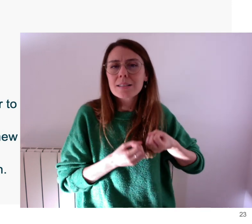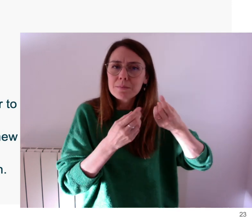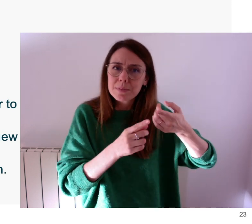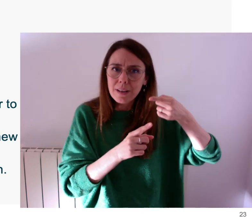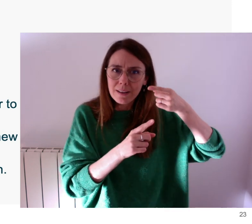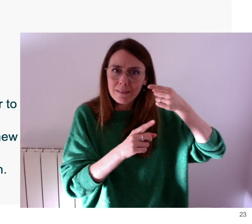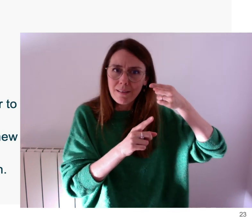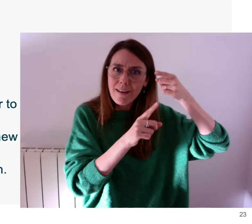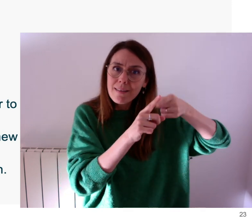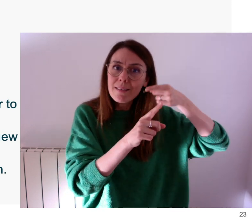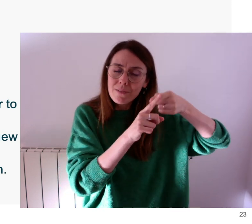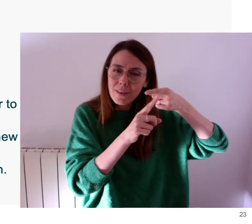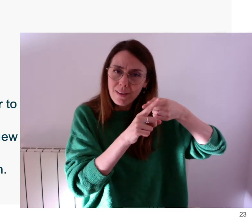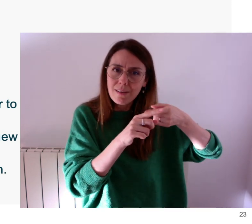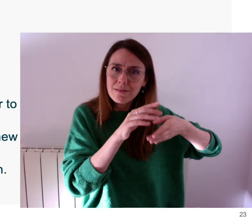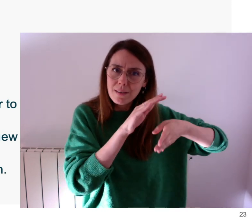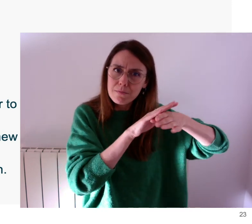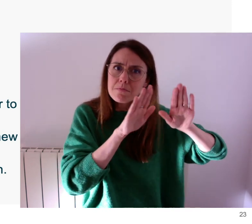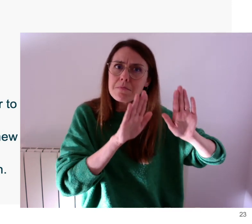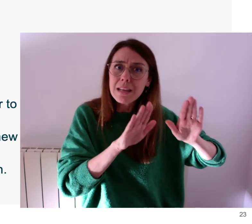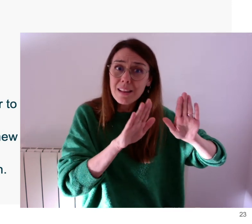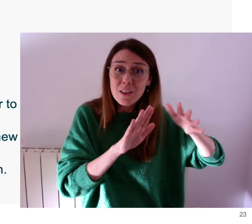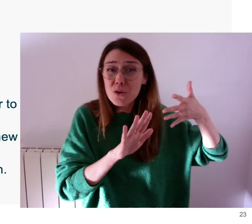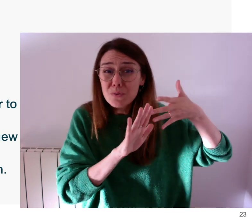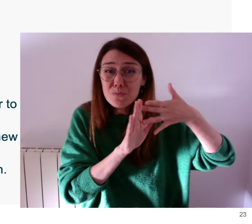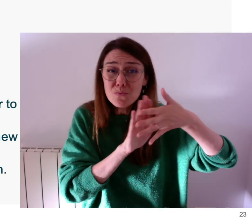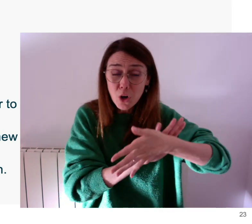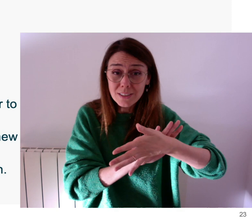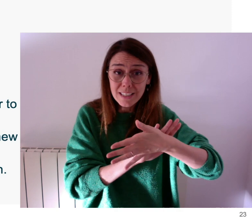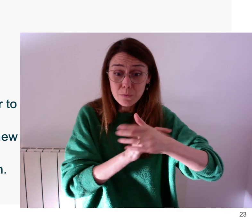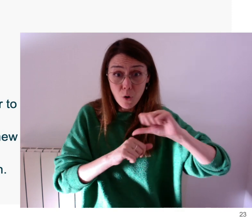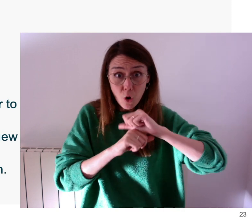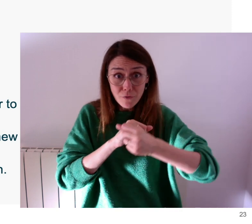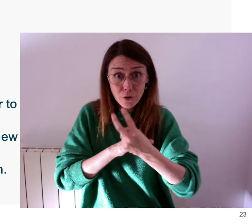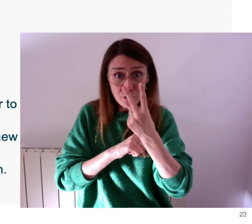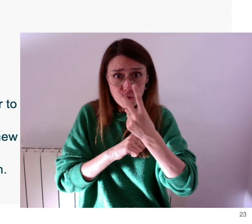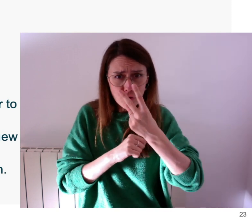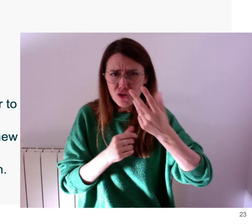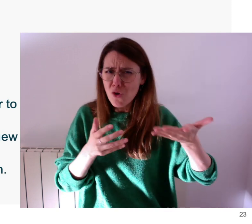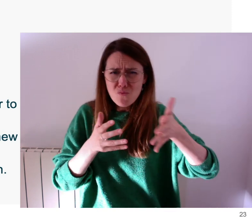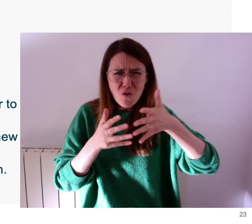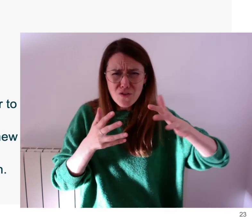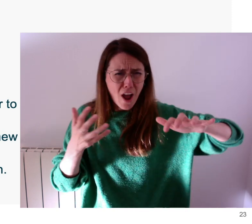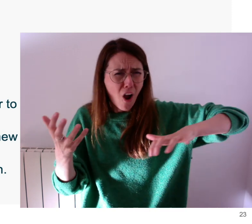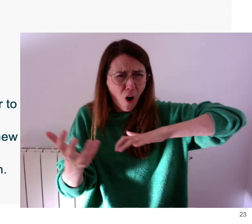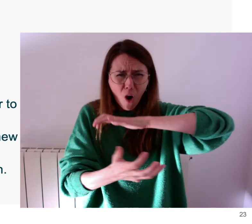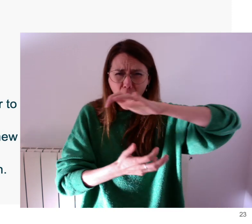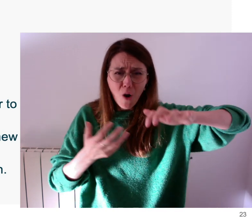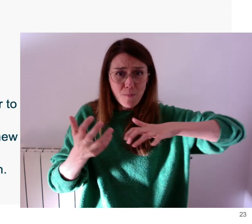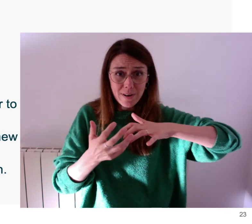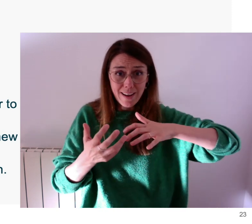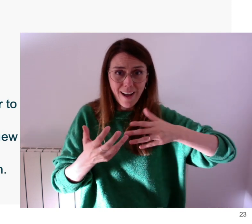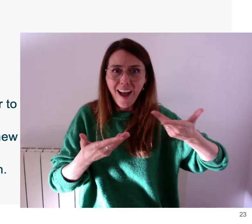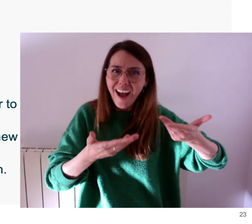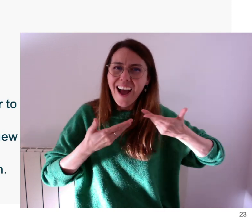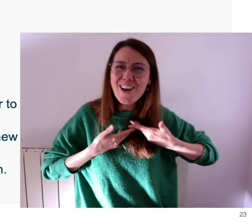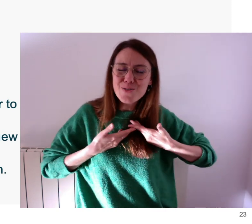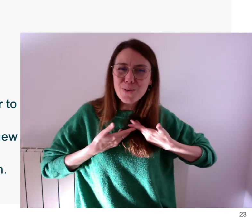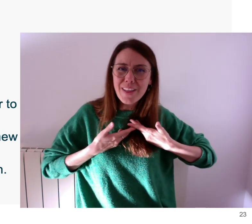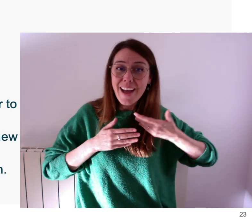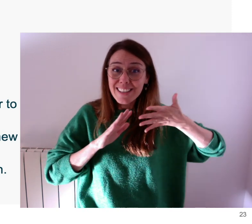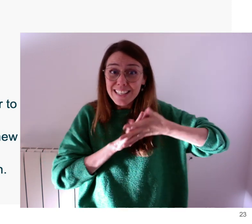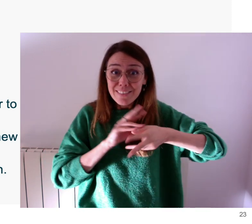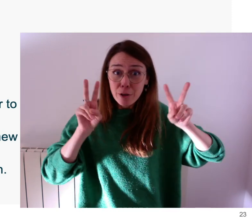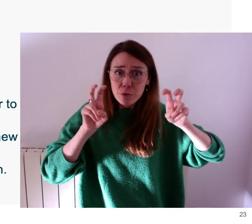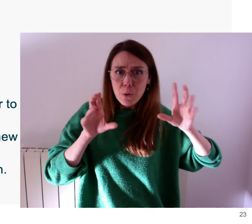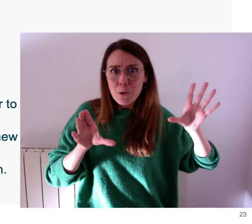to refer to maintain reference. This is due to the fact that the morphological complexity of the two end shape